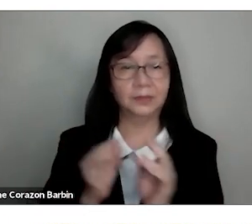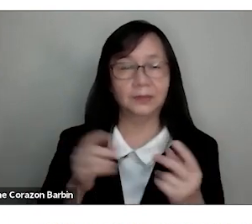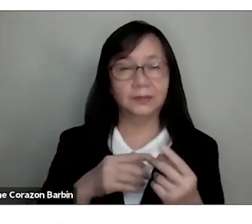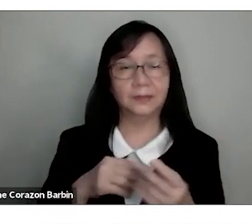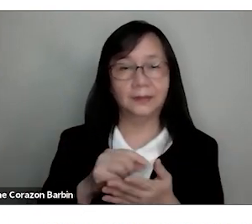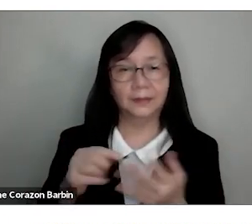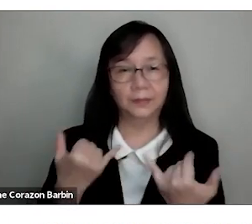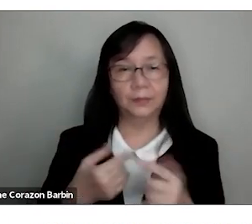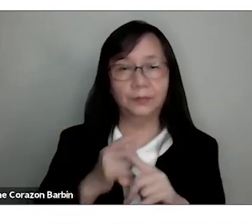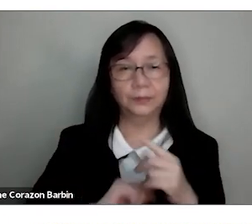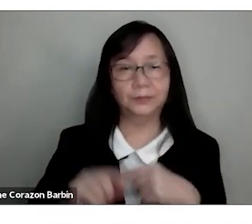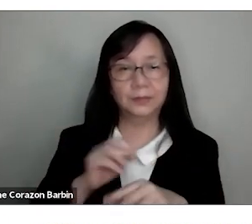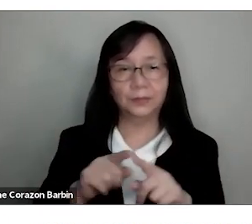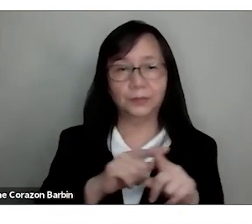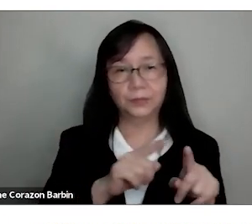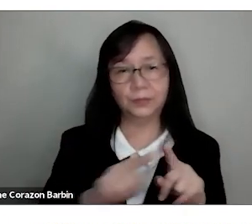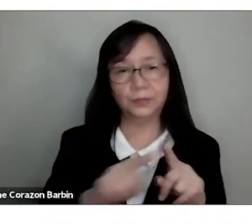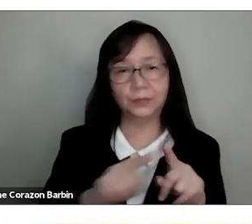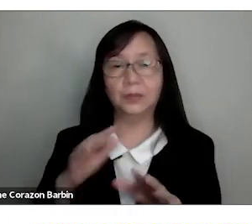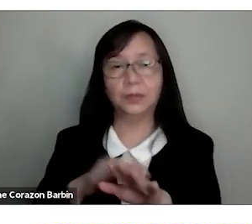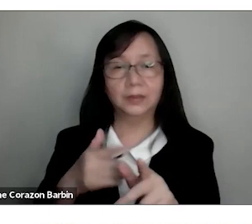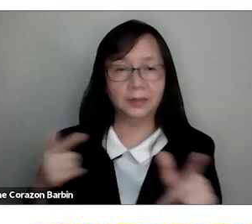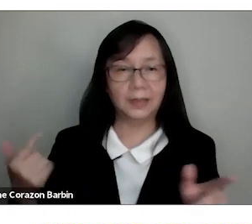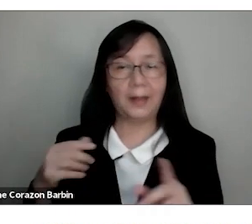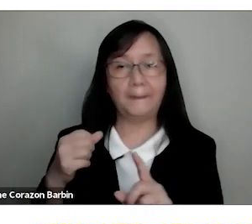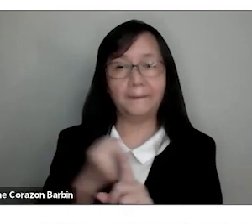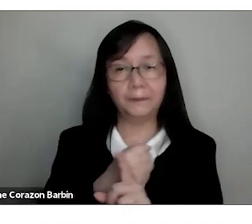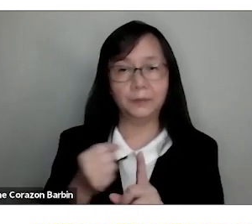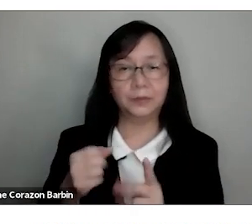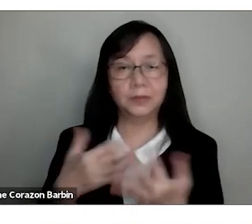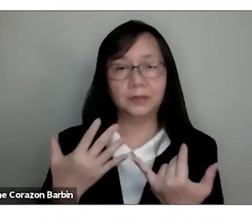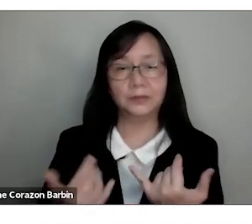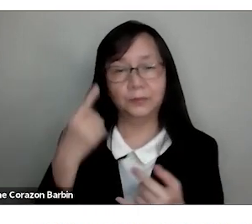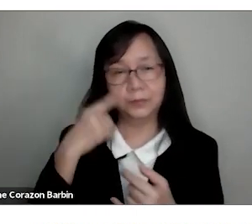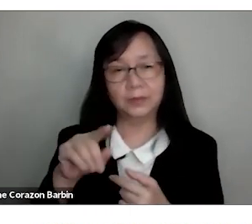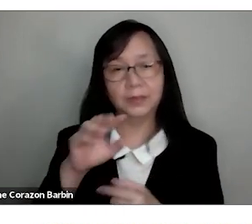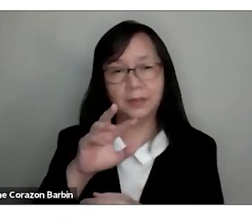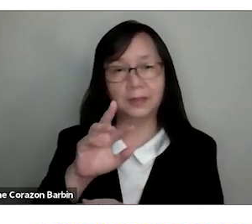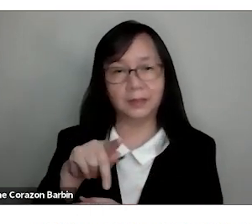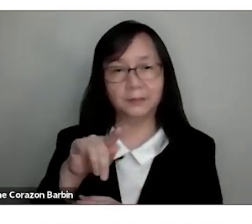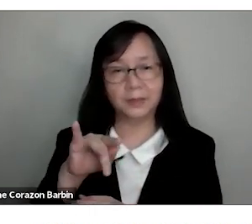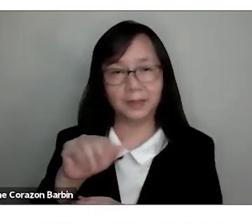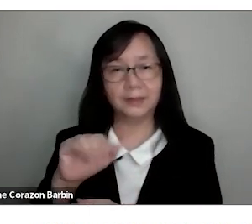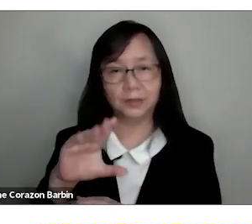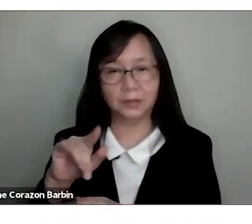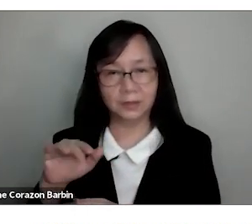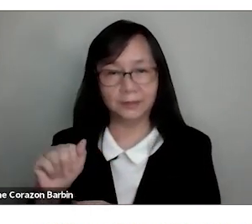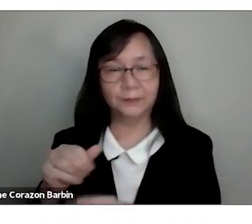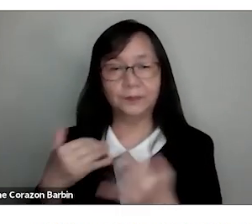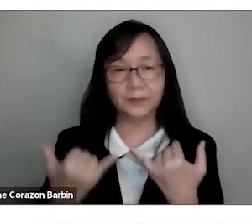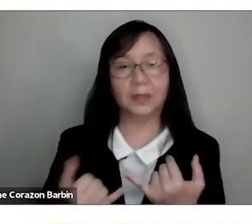children from all forms of online exploitation and abuse in ASEAN, or the RPA COEA, now called